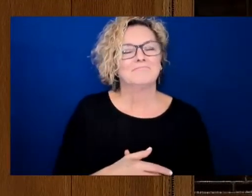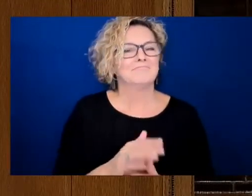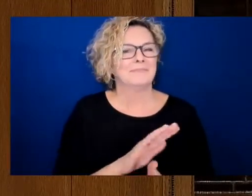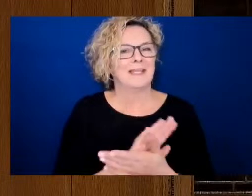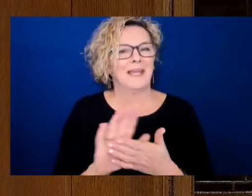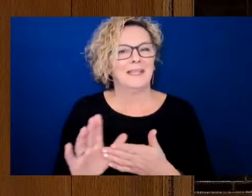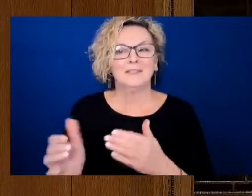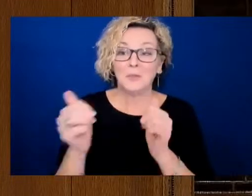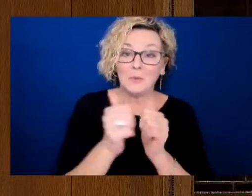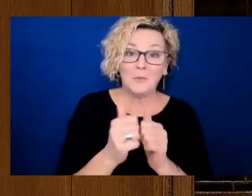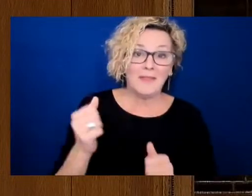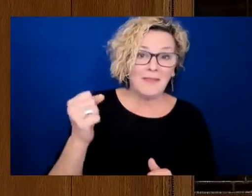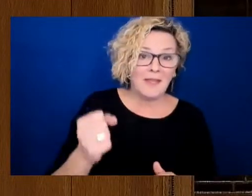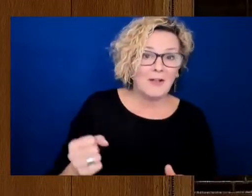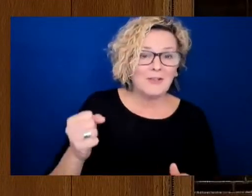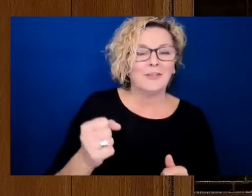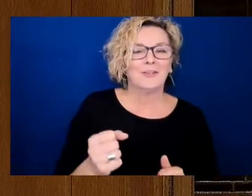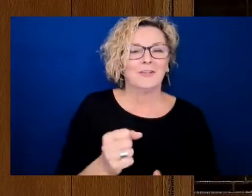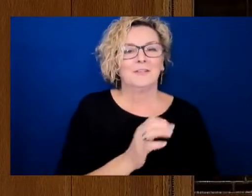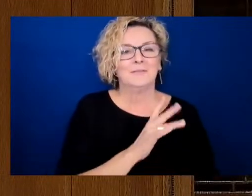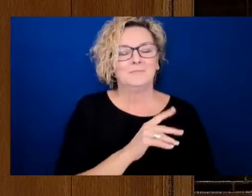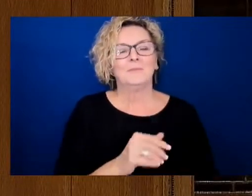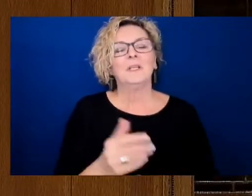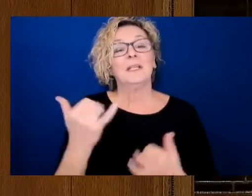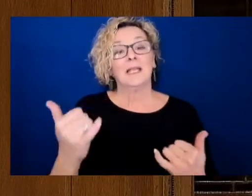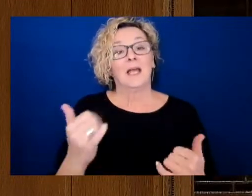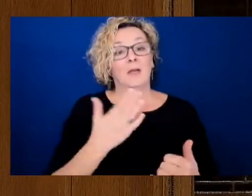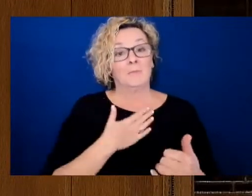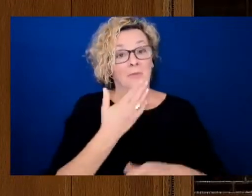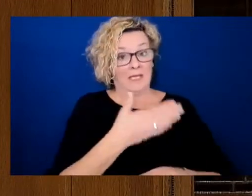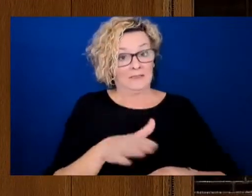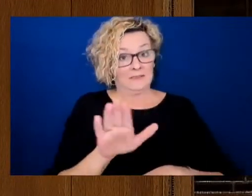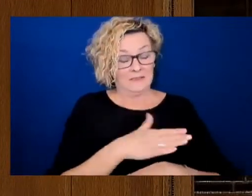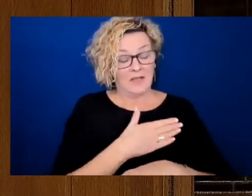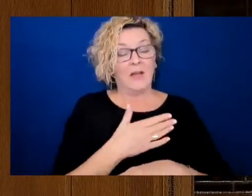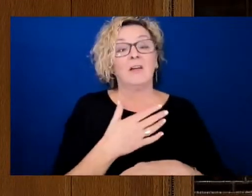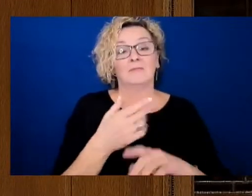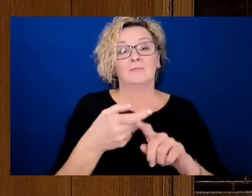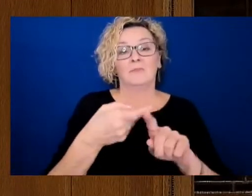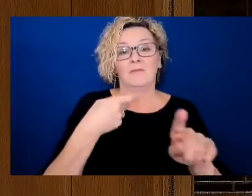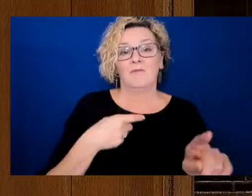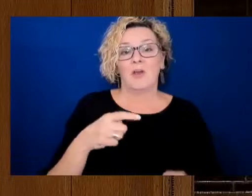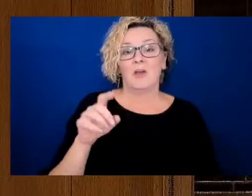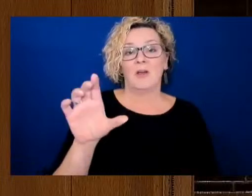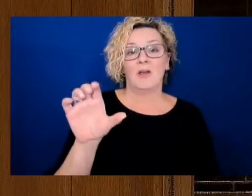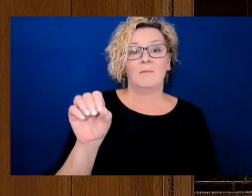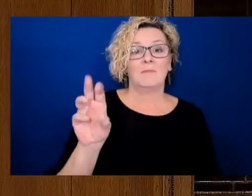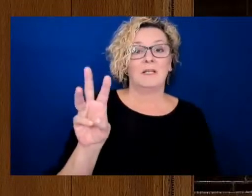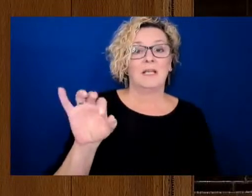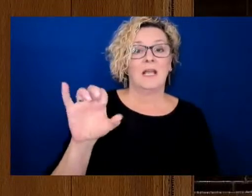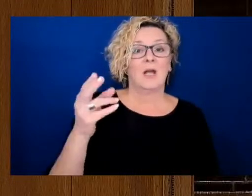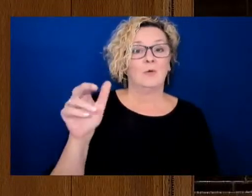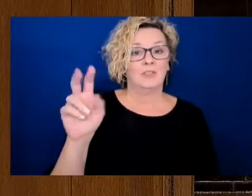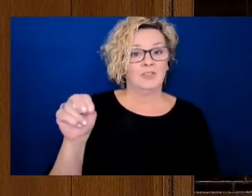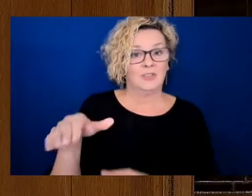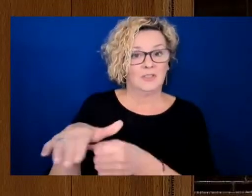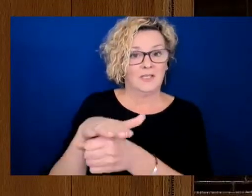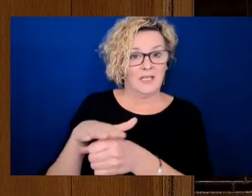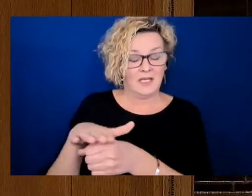song. It's from a Cowichan area, taught to me by my late uncle, Ray